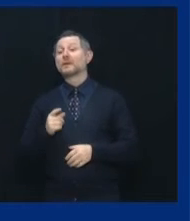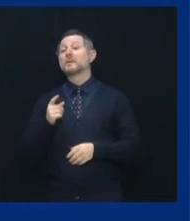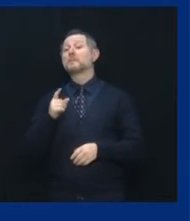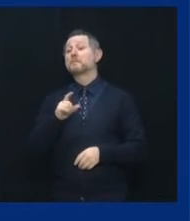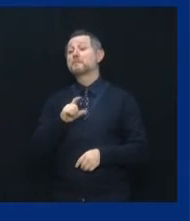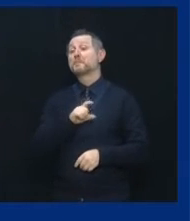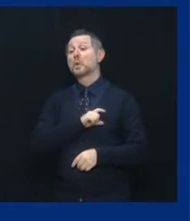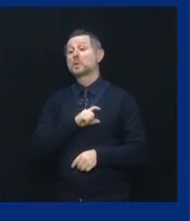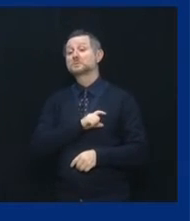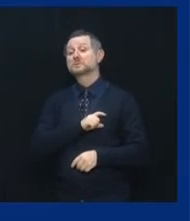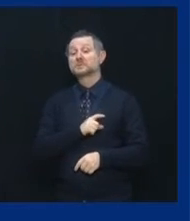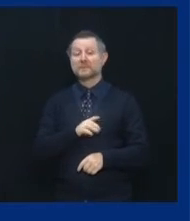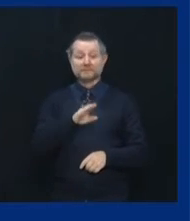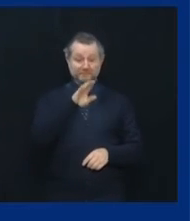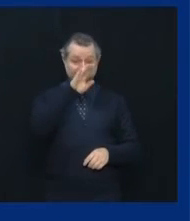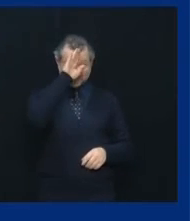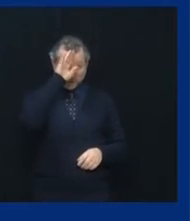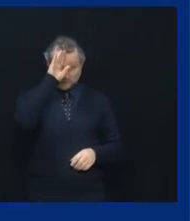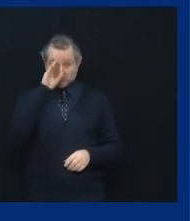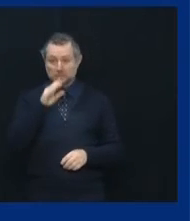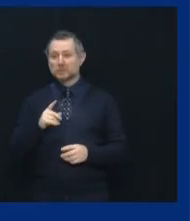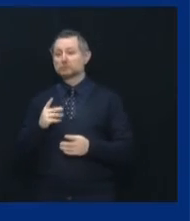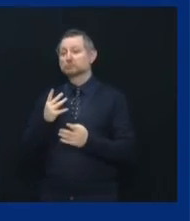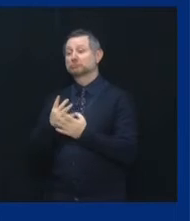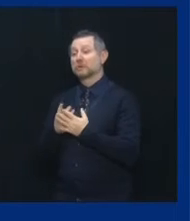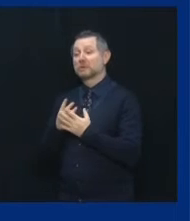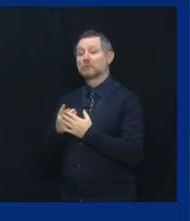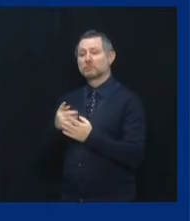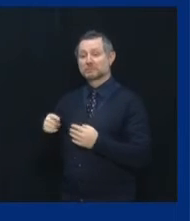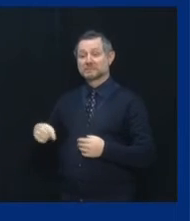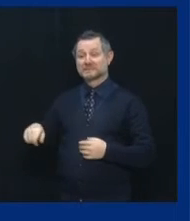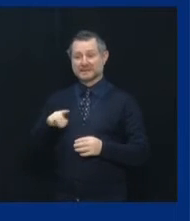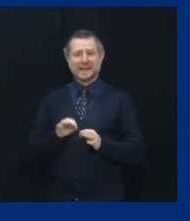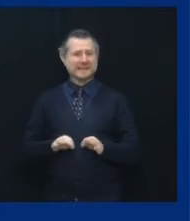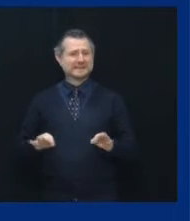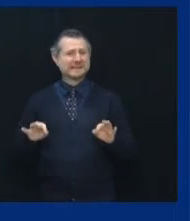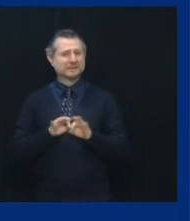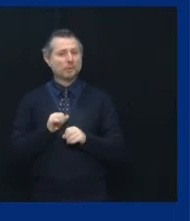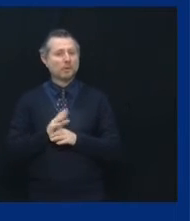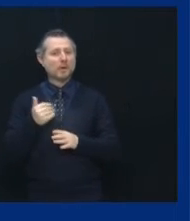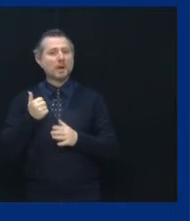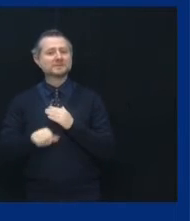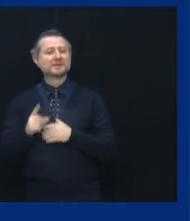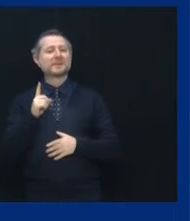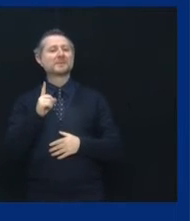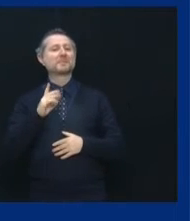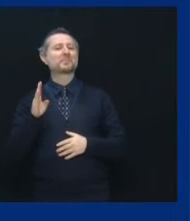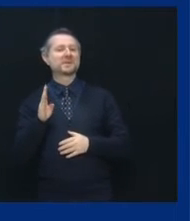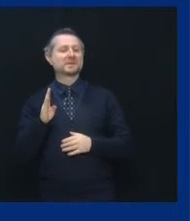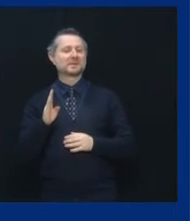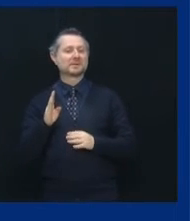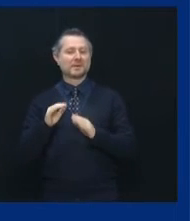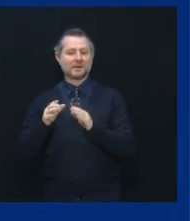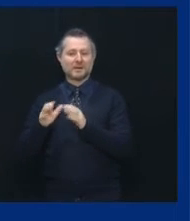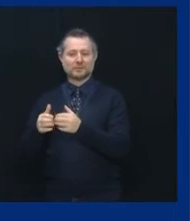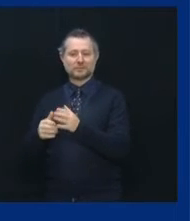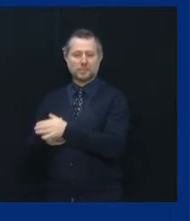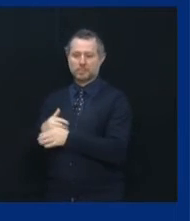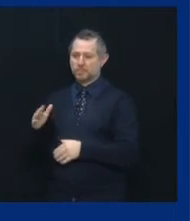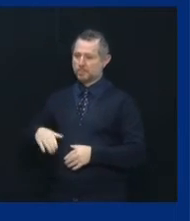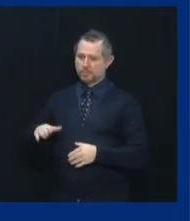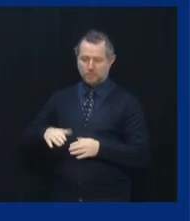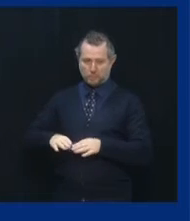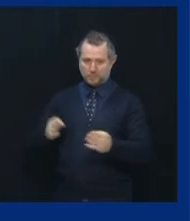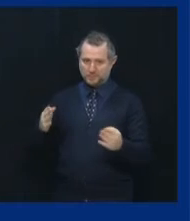police, fire, correction officers, they're essential workers in 1B. But 1B is not yet open. And